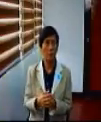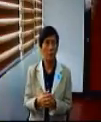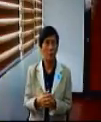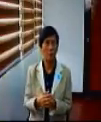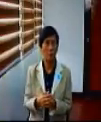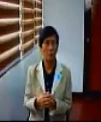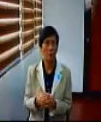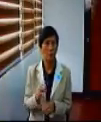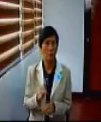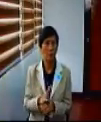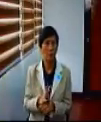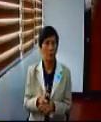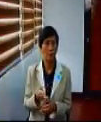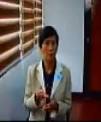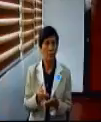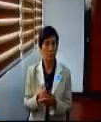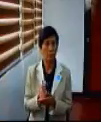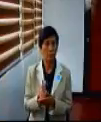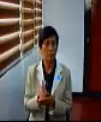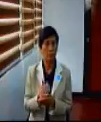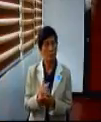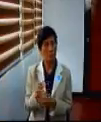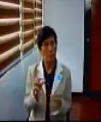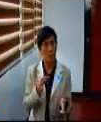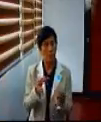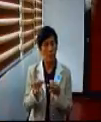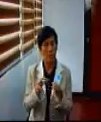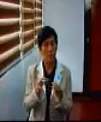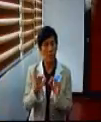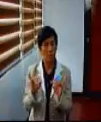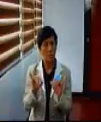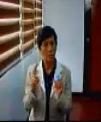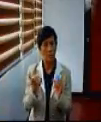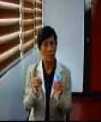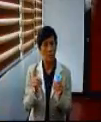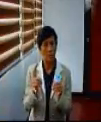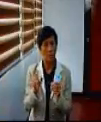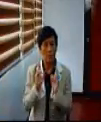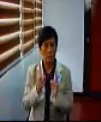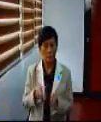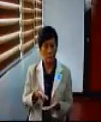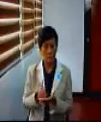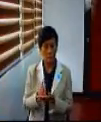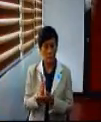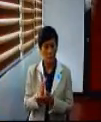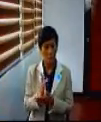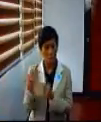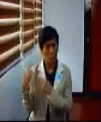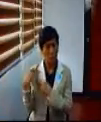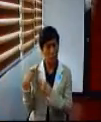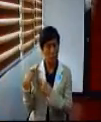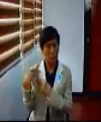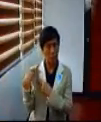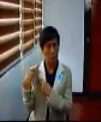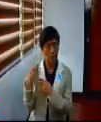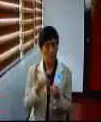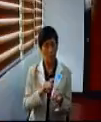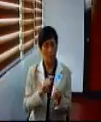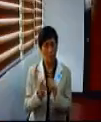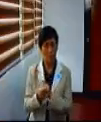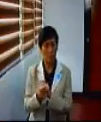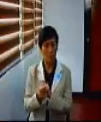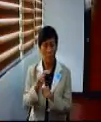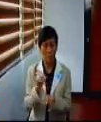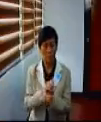is requested to present here to explain the issue of human rights responsibility of transnational